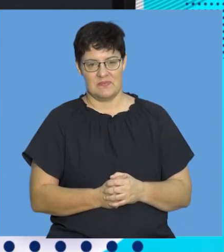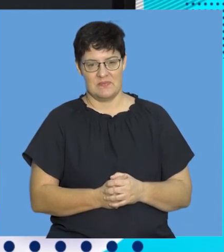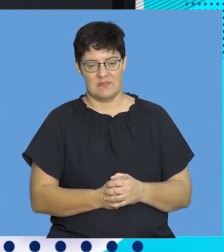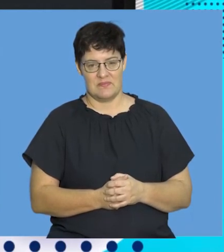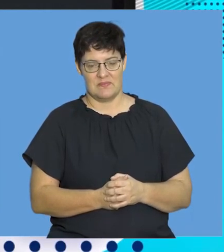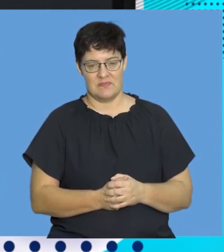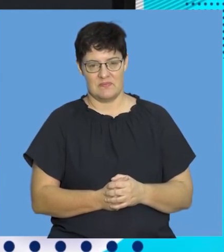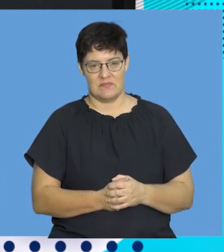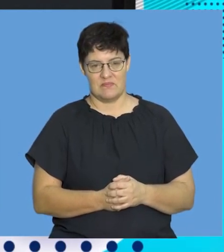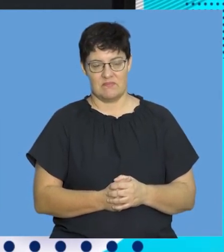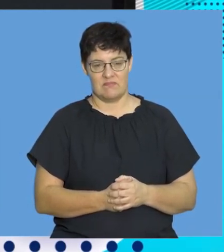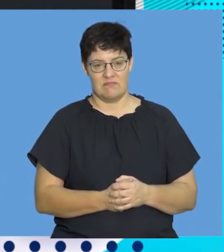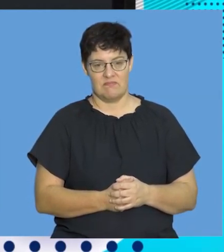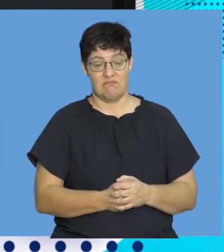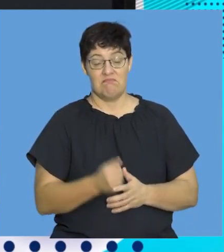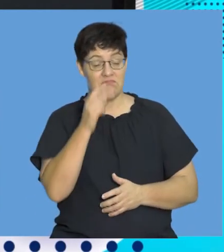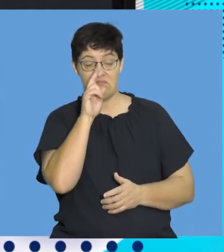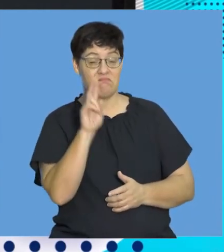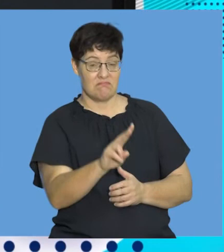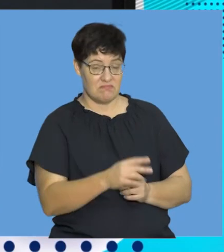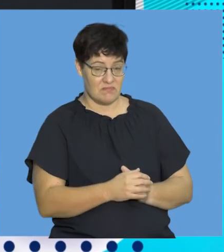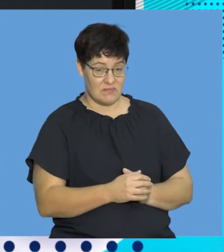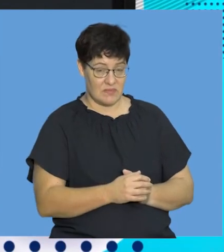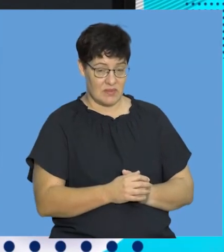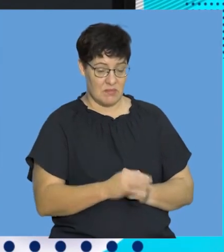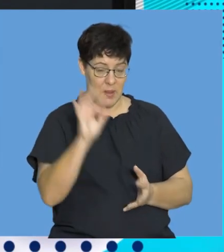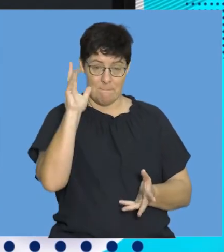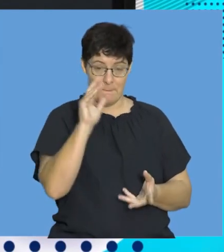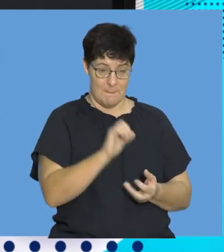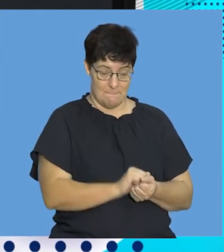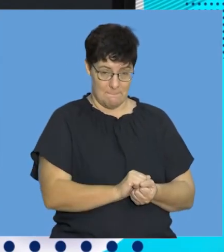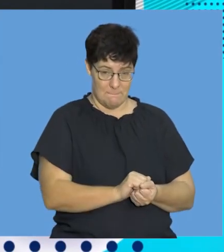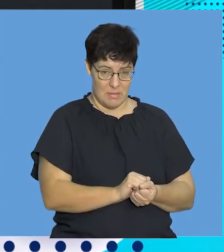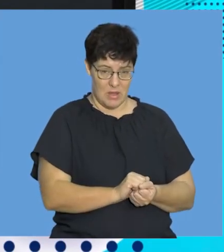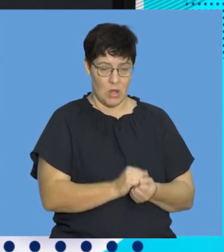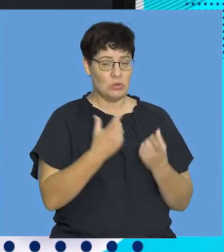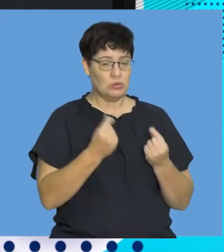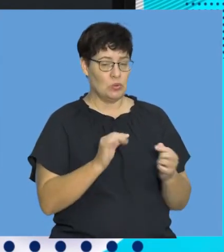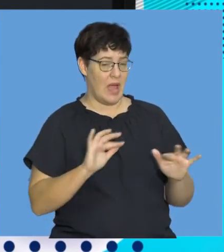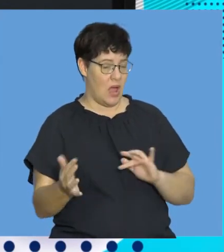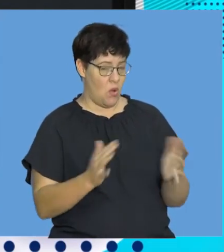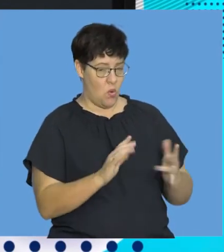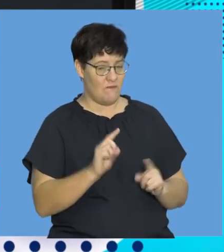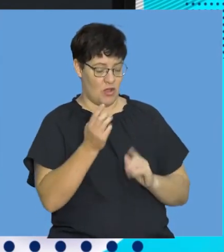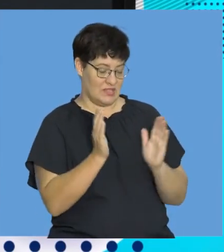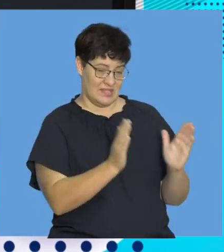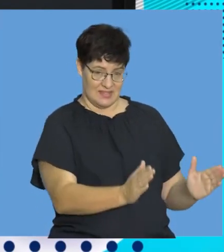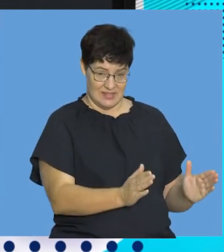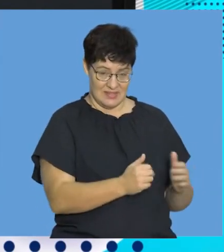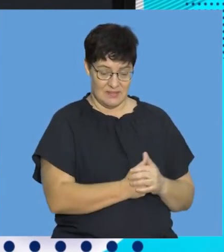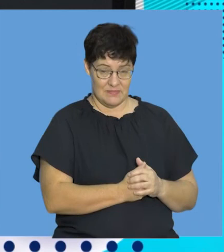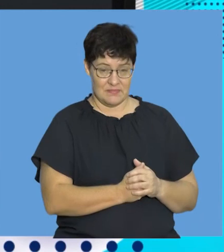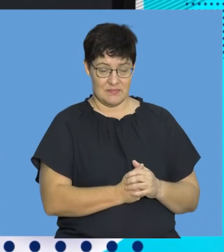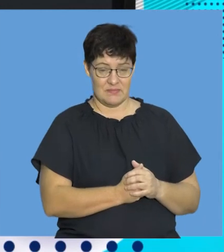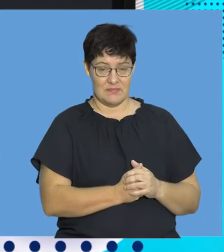So, what you can see, if we have to summarize what we have done in the first segment of our